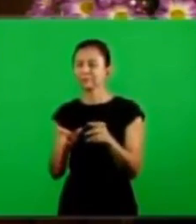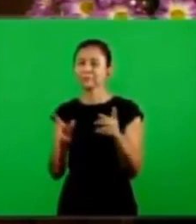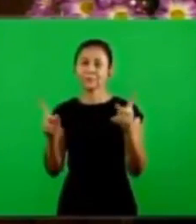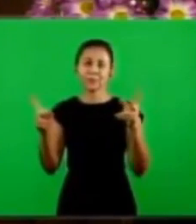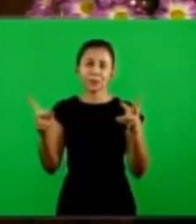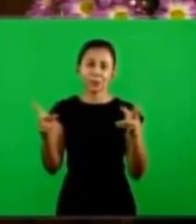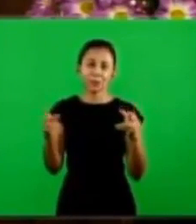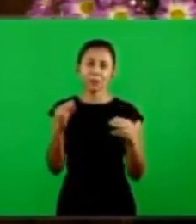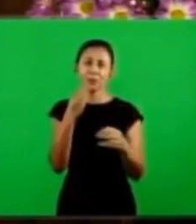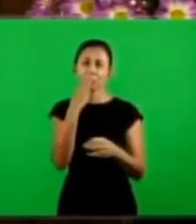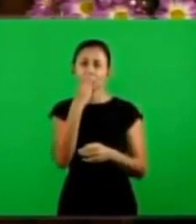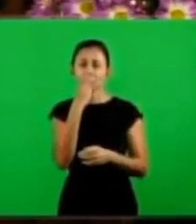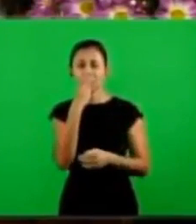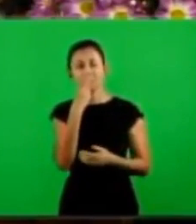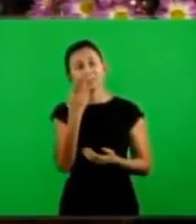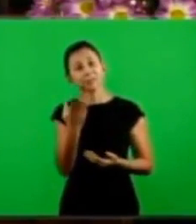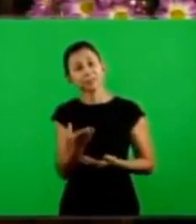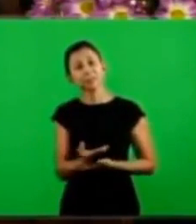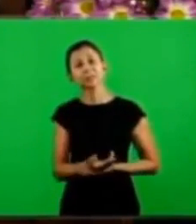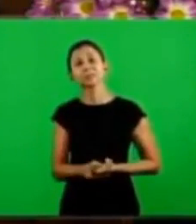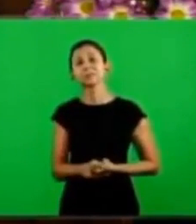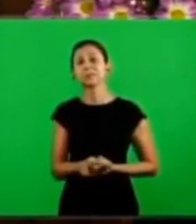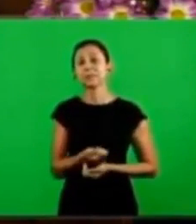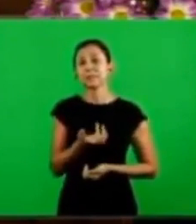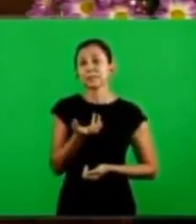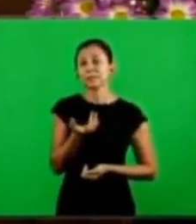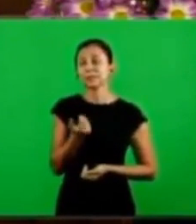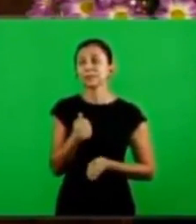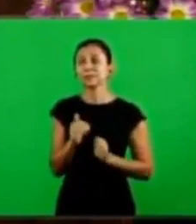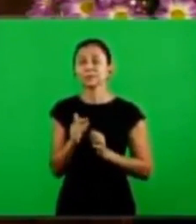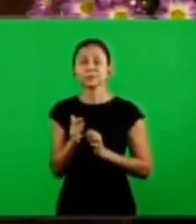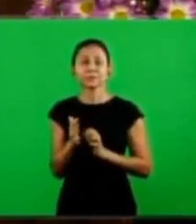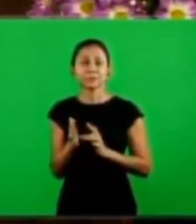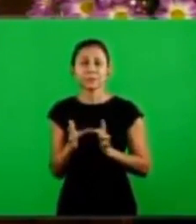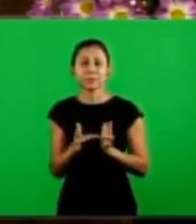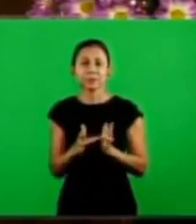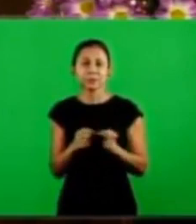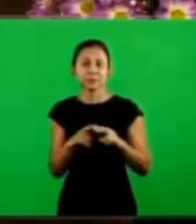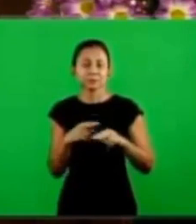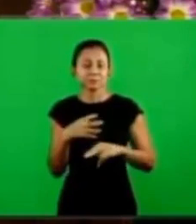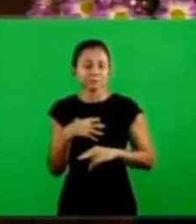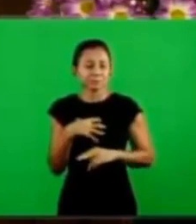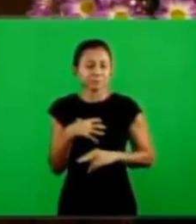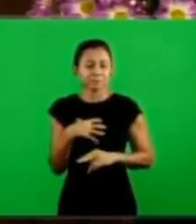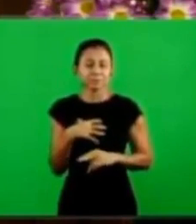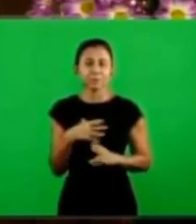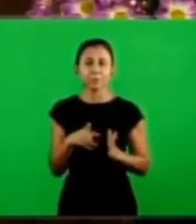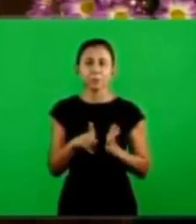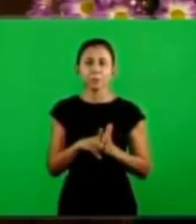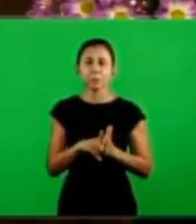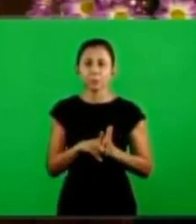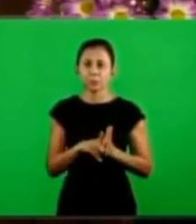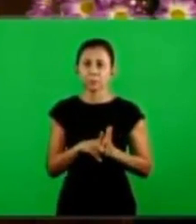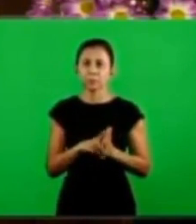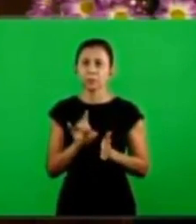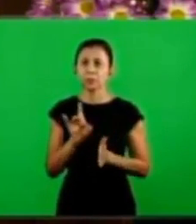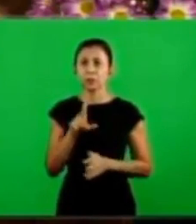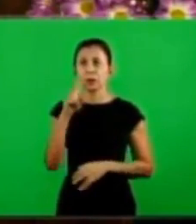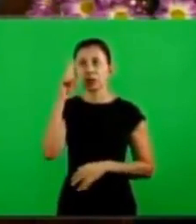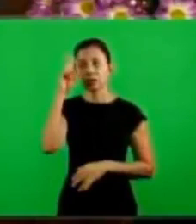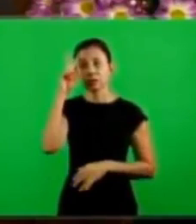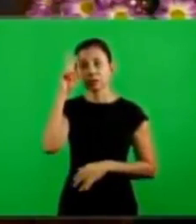It's very common for people to look for Jesus according to their own feelings. And